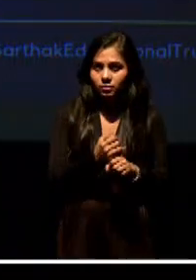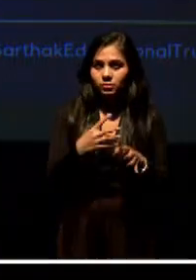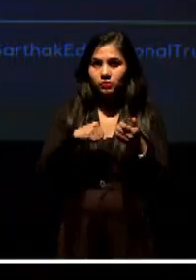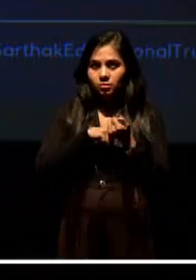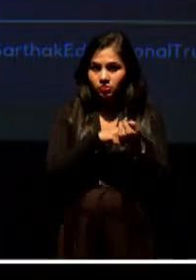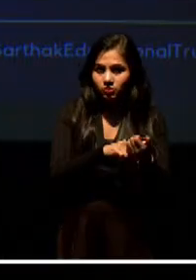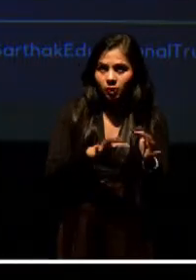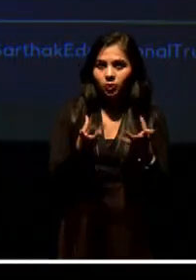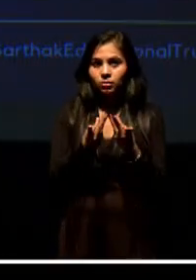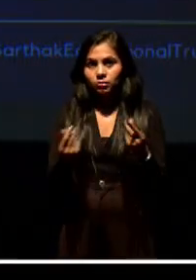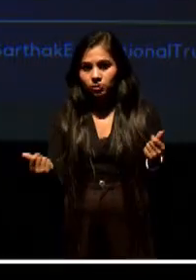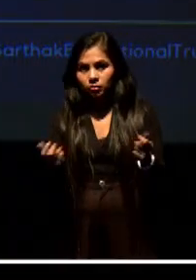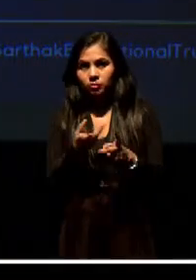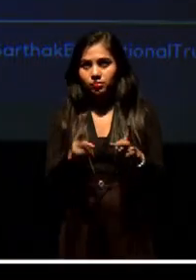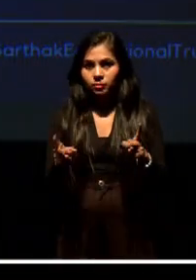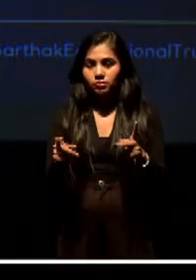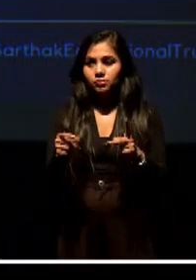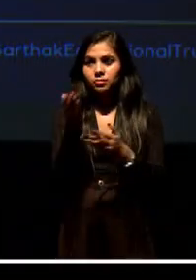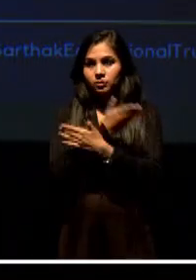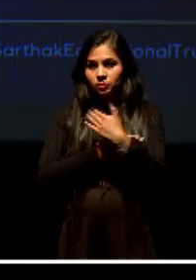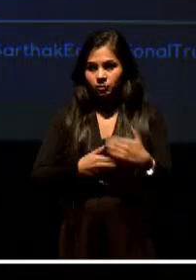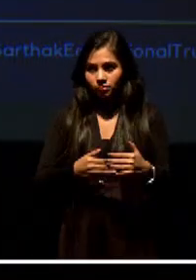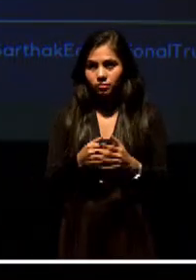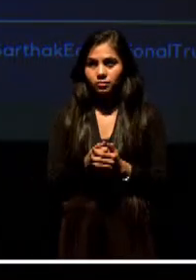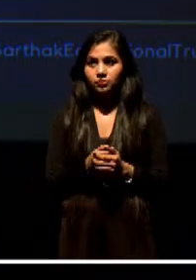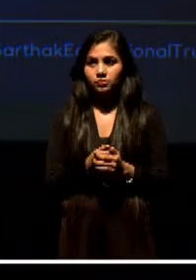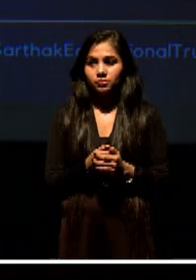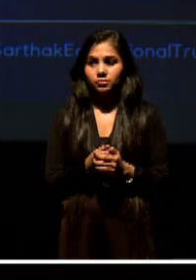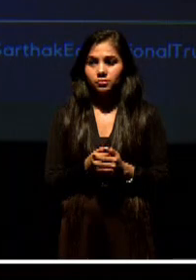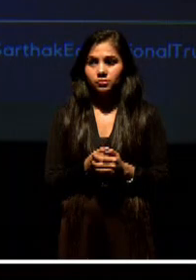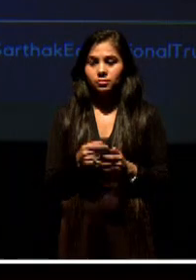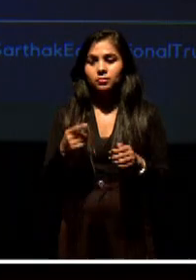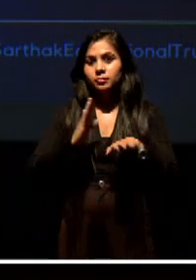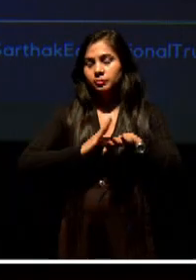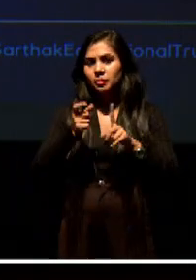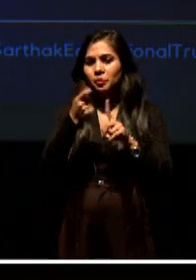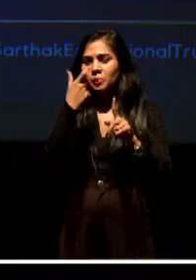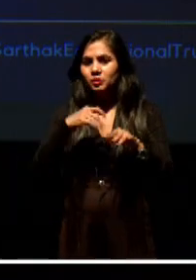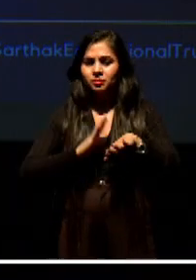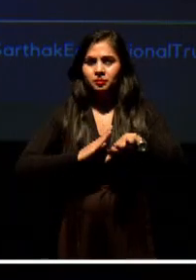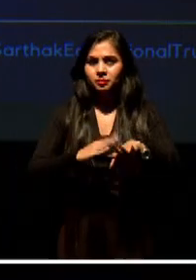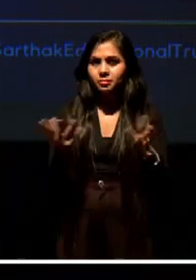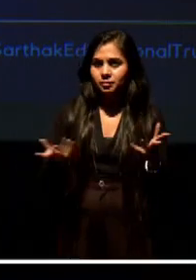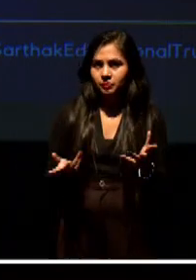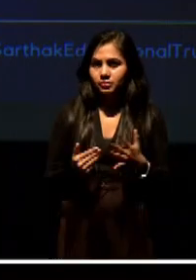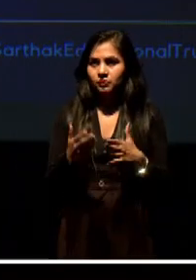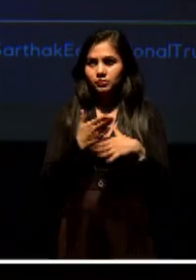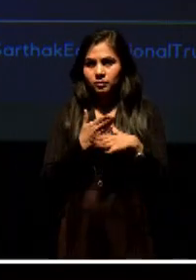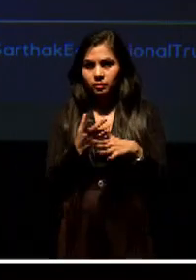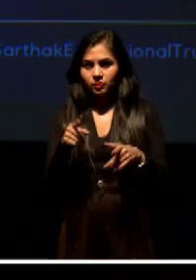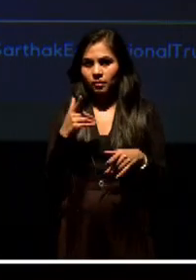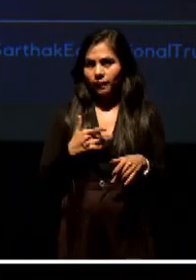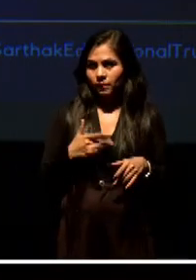supportive solutions for people with disabilities. So please tell us what's your experience with that. Do you think that this is the right time for